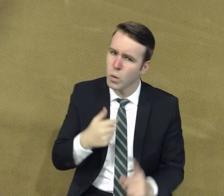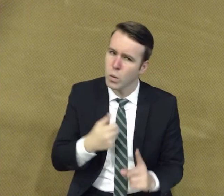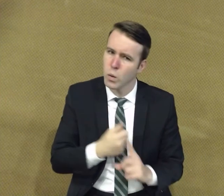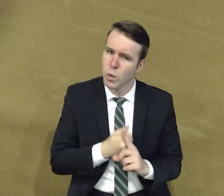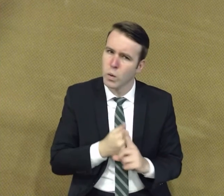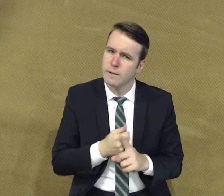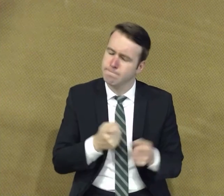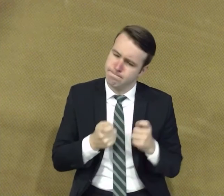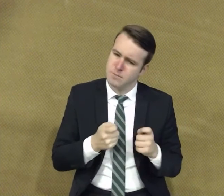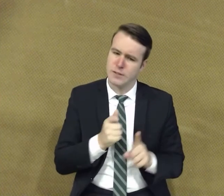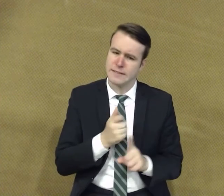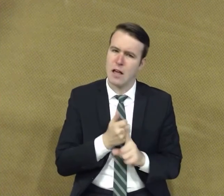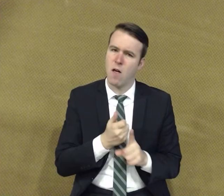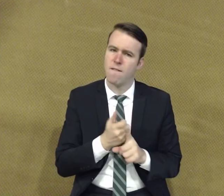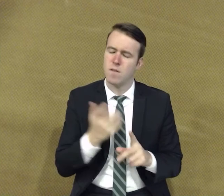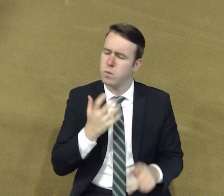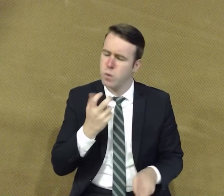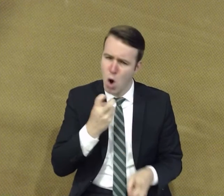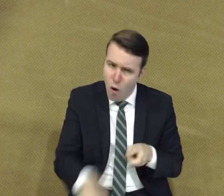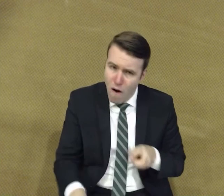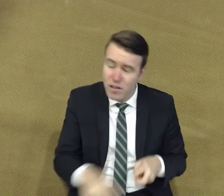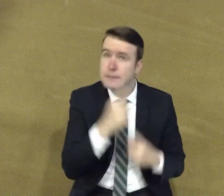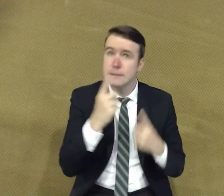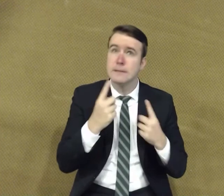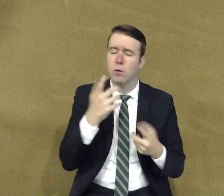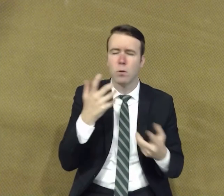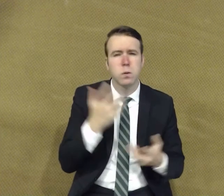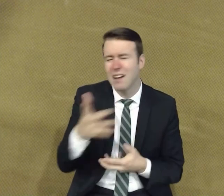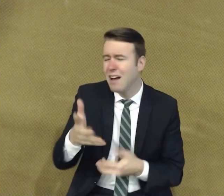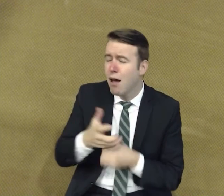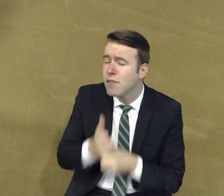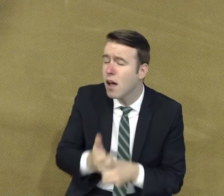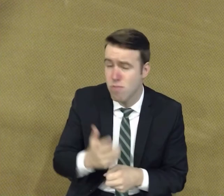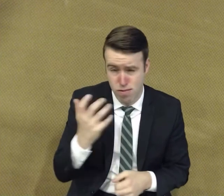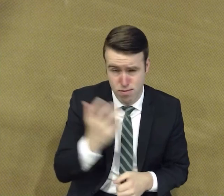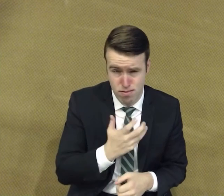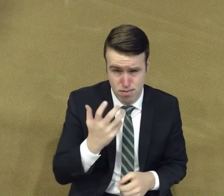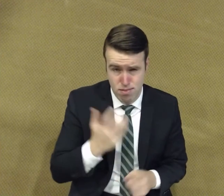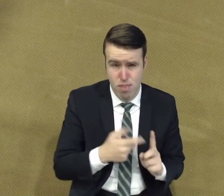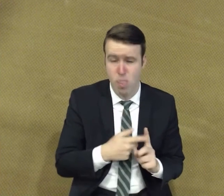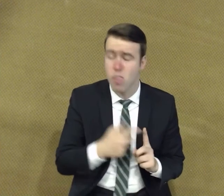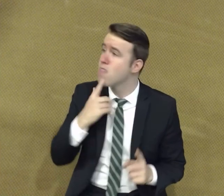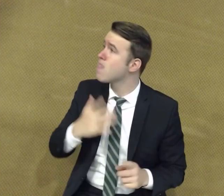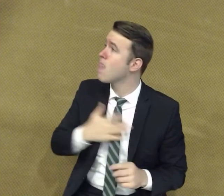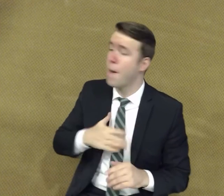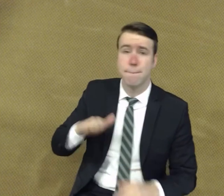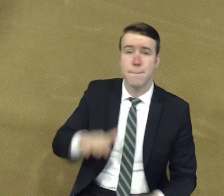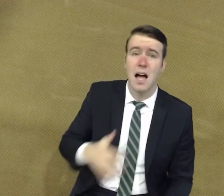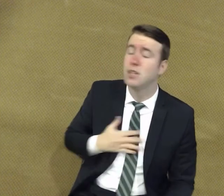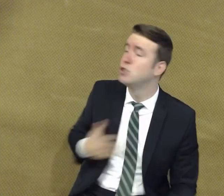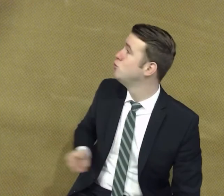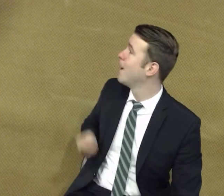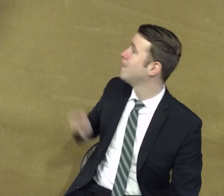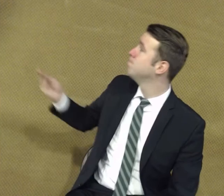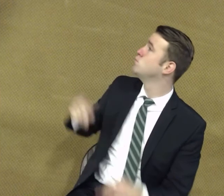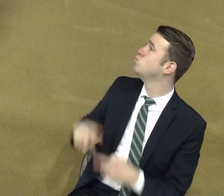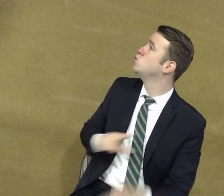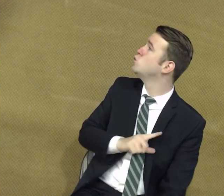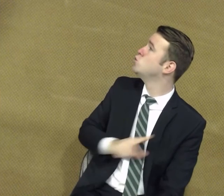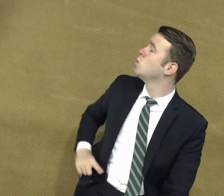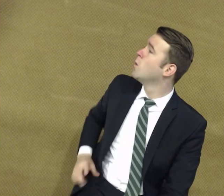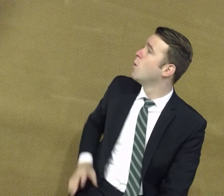And what kind of thinking is that? And what kind of faith is that that says, I will give my child to the